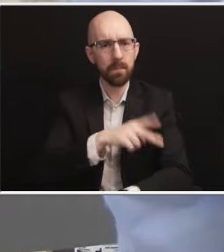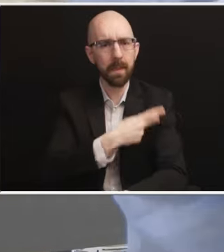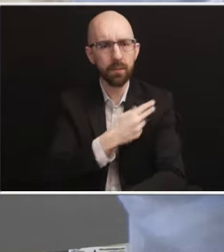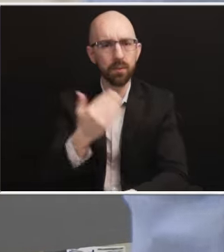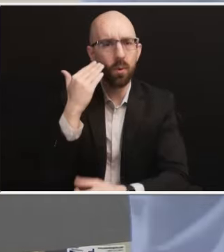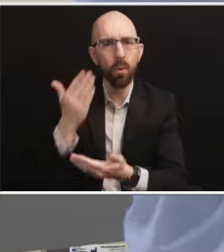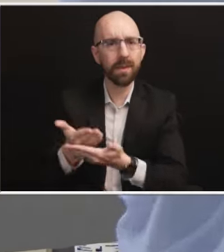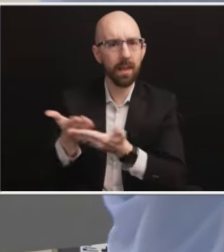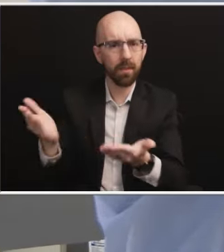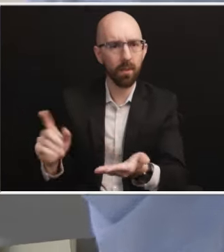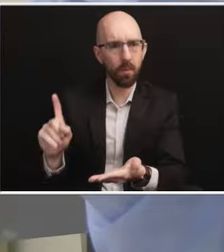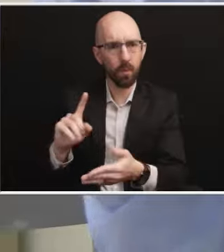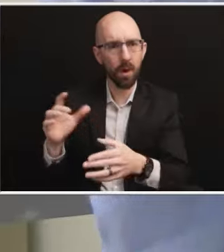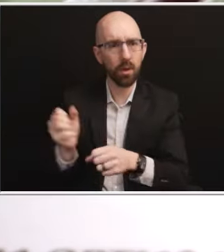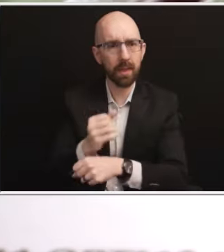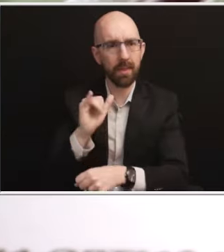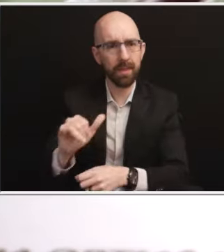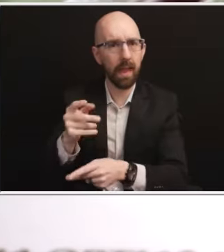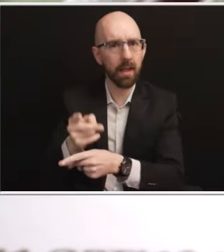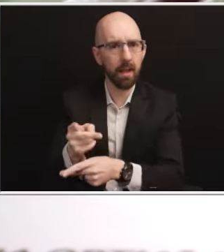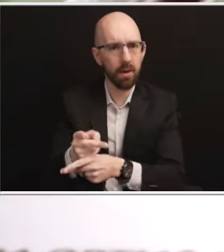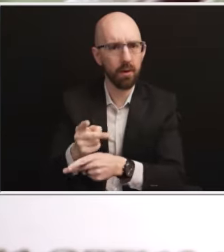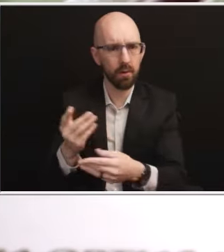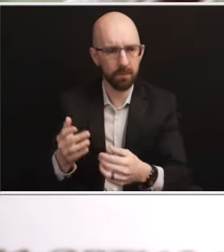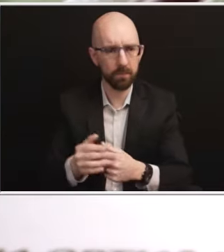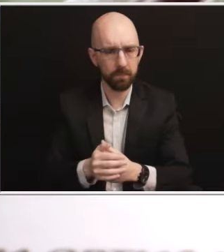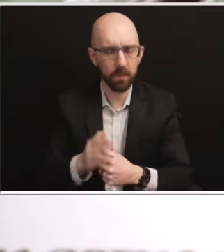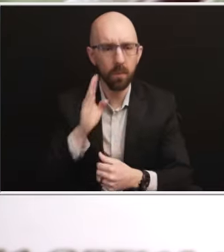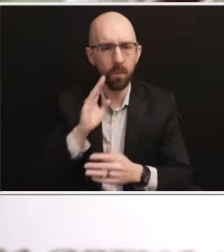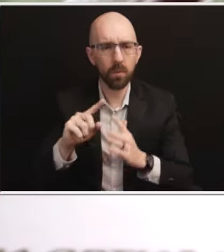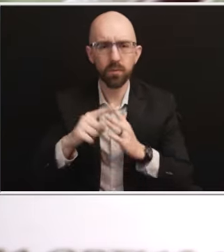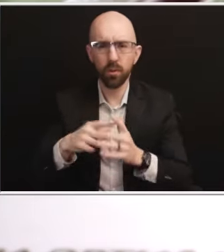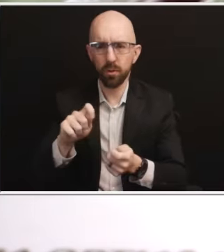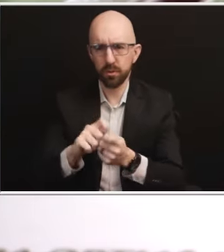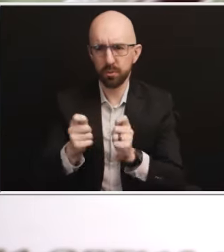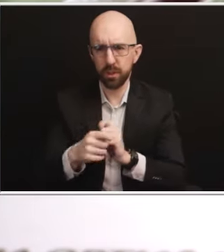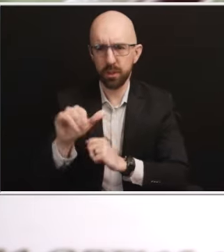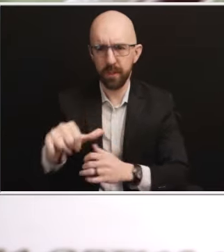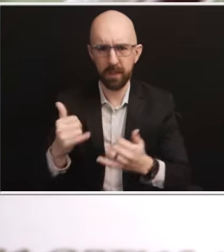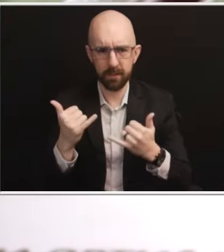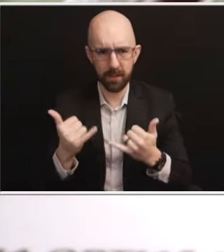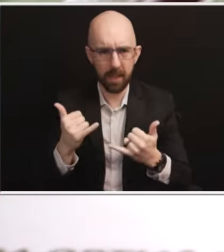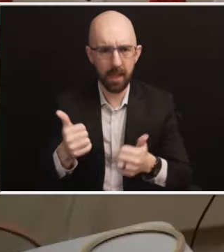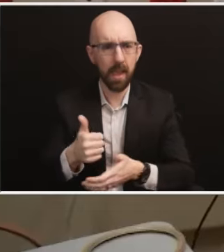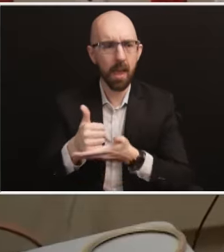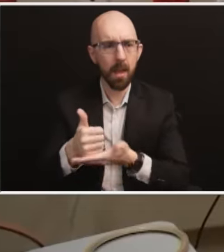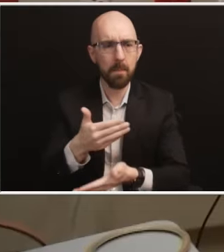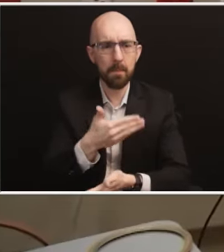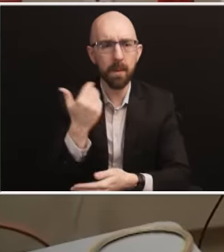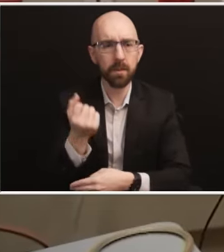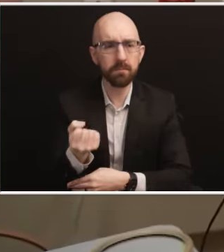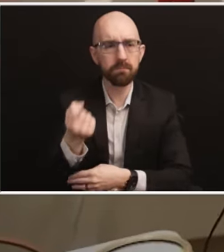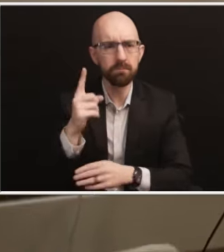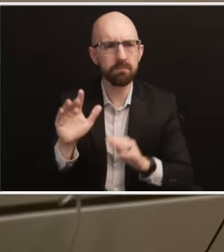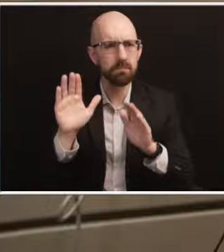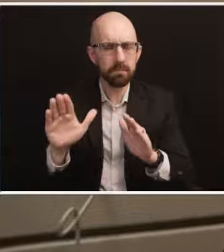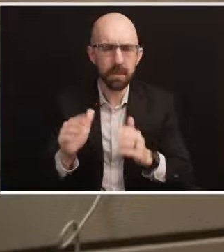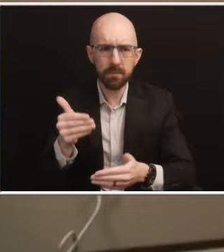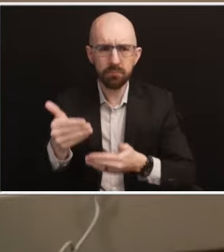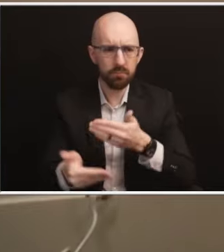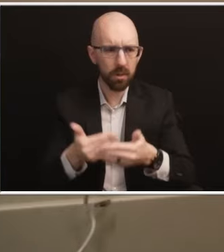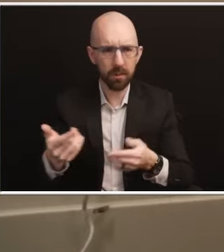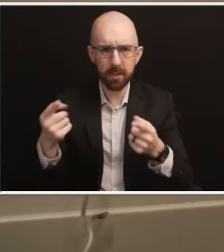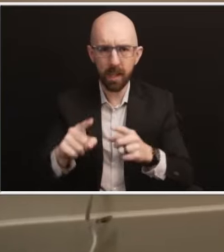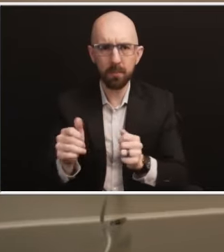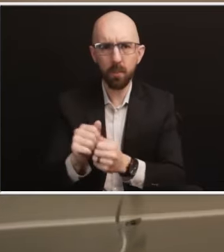to get their care. We're going to start changing that today by helping you better understand the remarkable progress happening with CAR